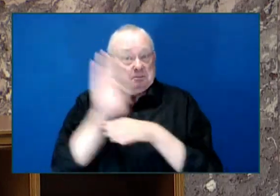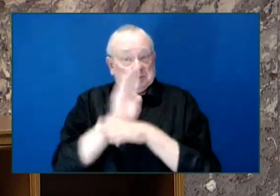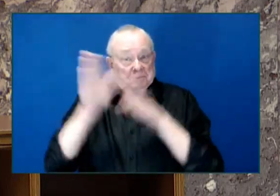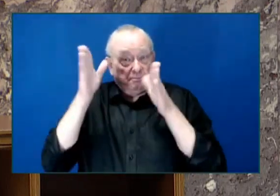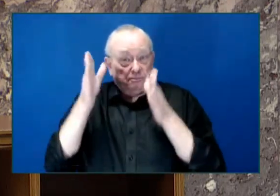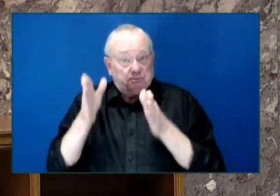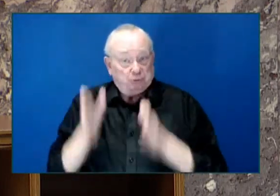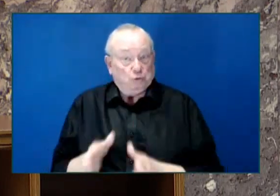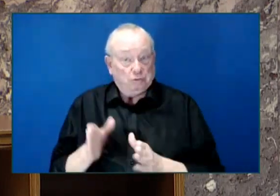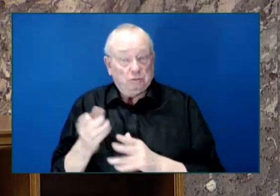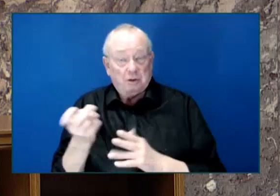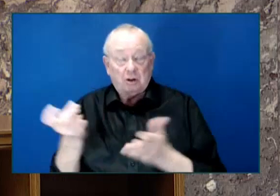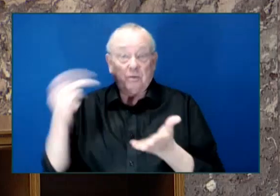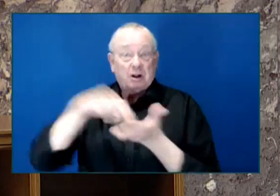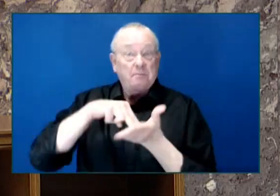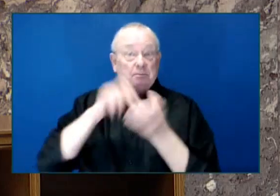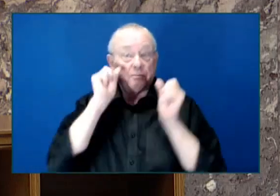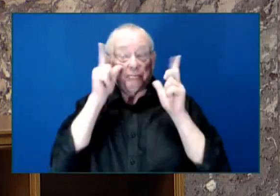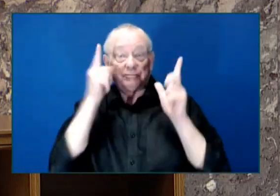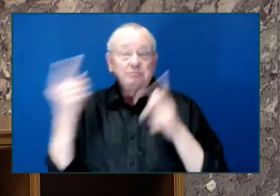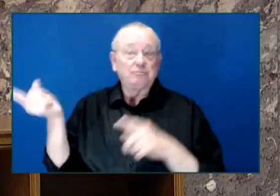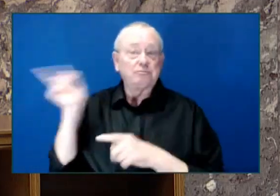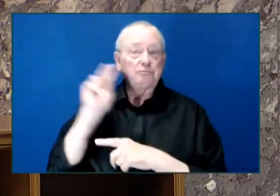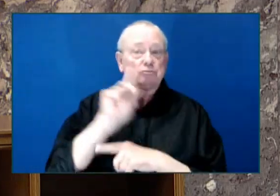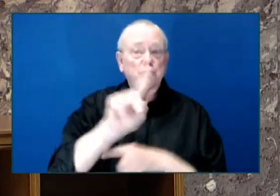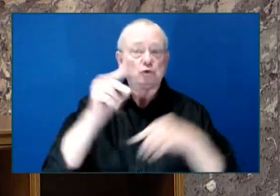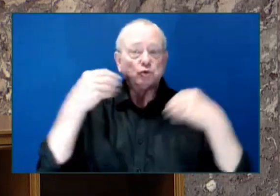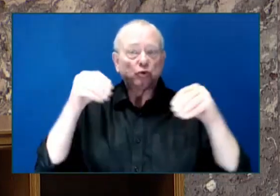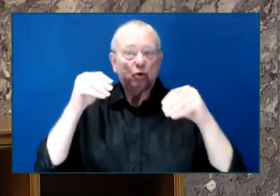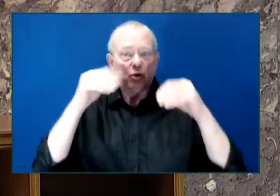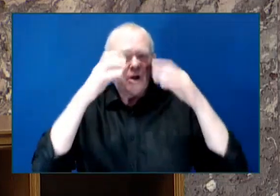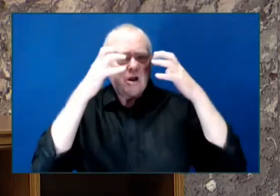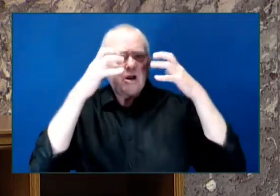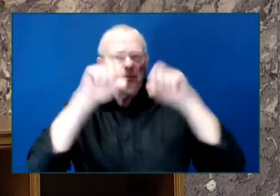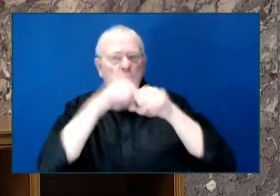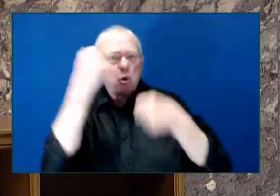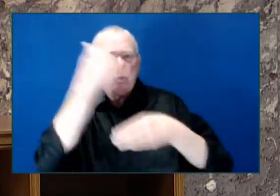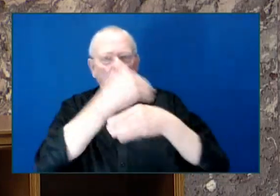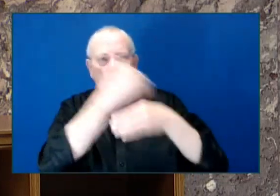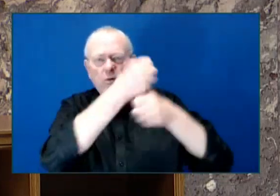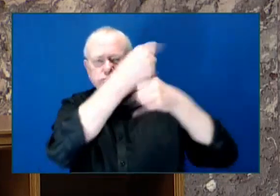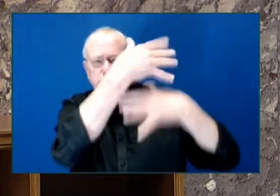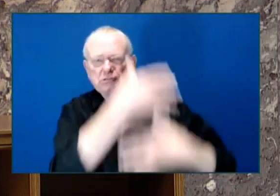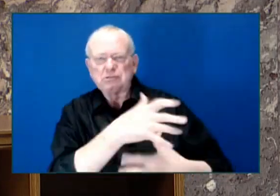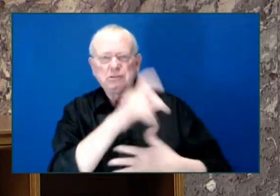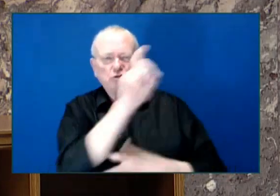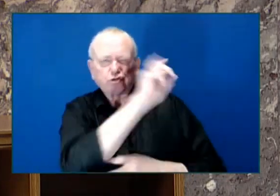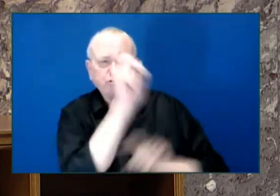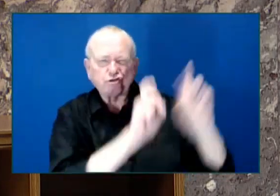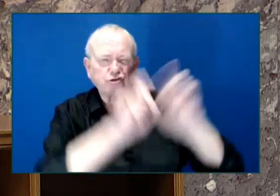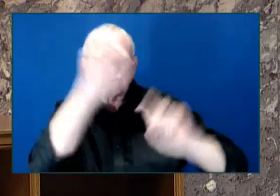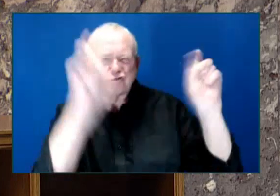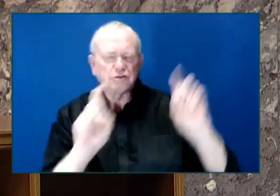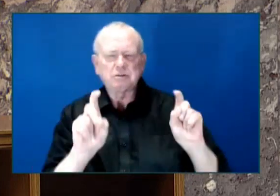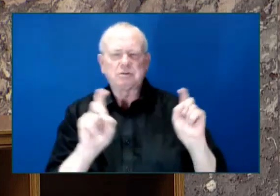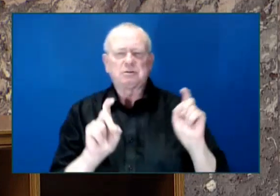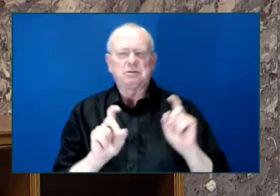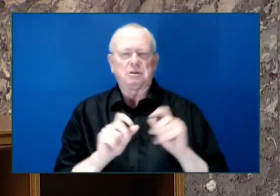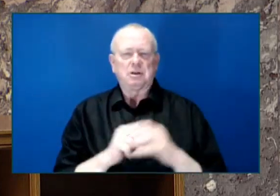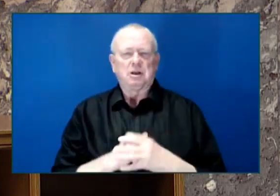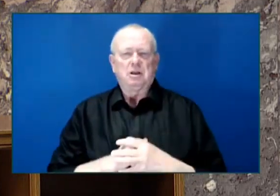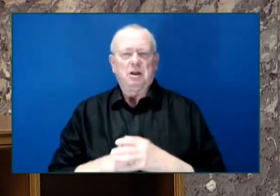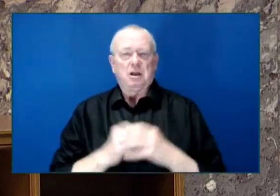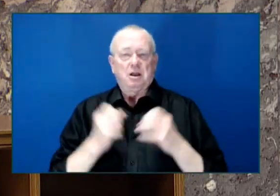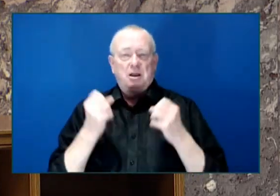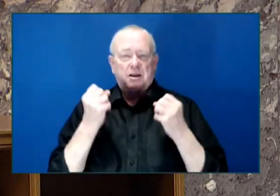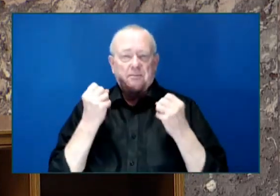Over 30 businesses along Pandosy Street in Kelowna recently suffered losses in the tens of thousands. Will the